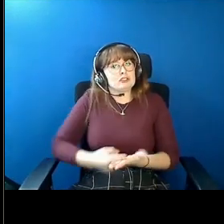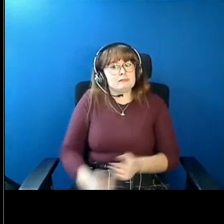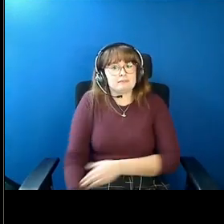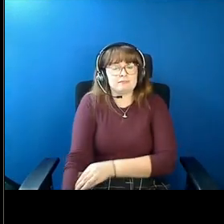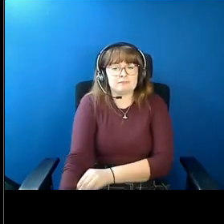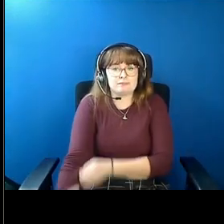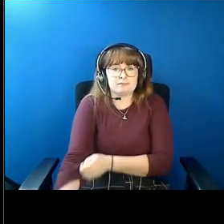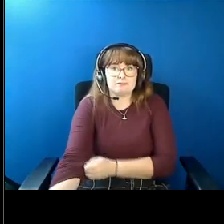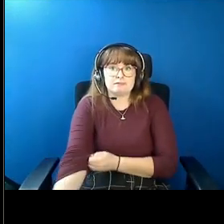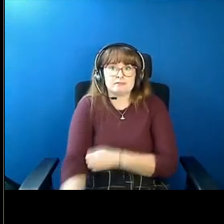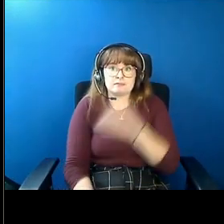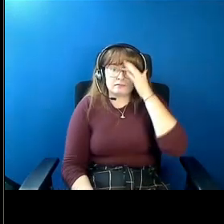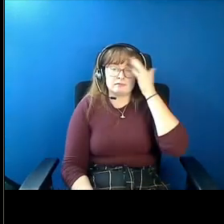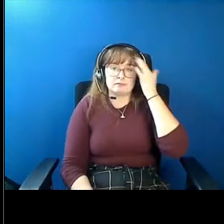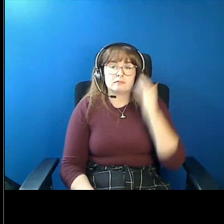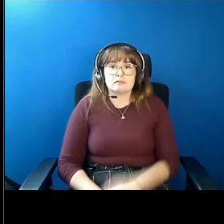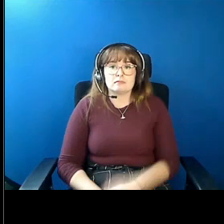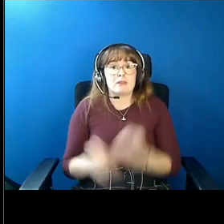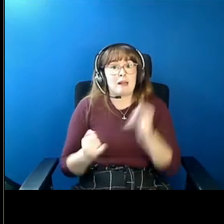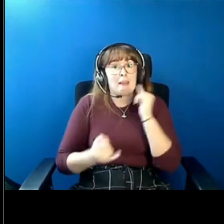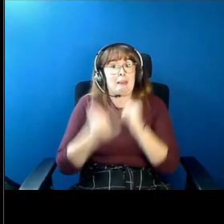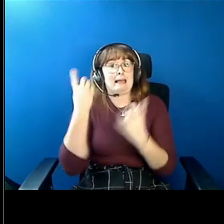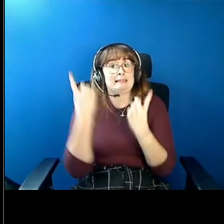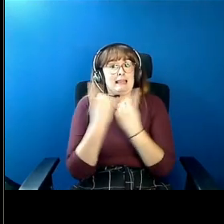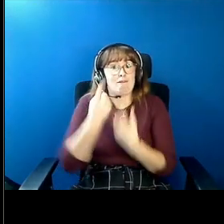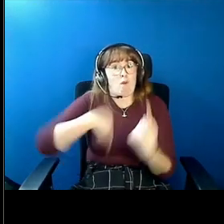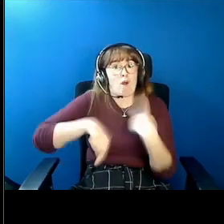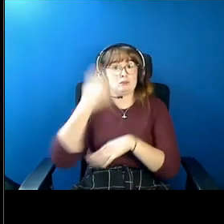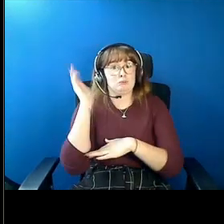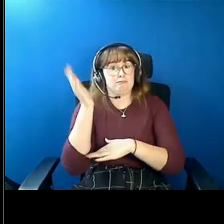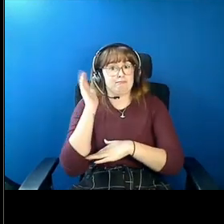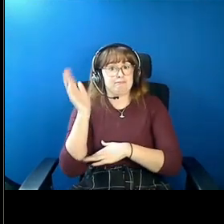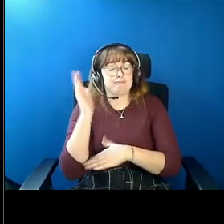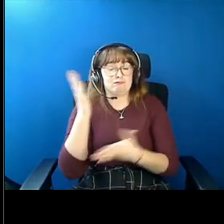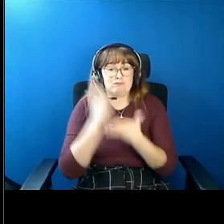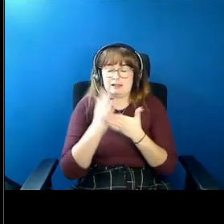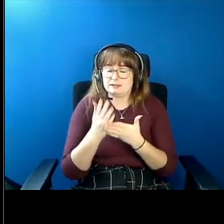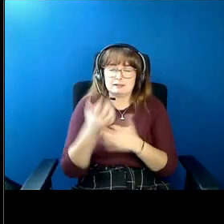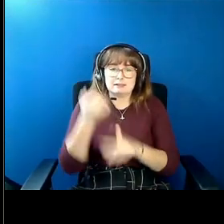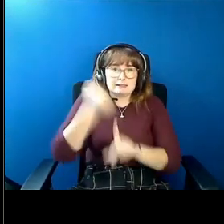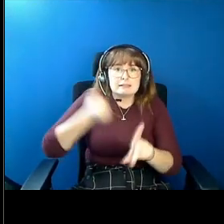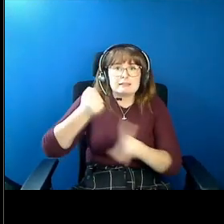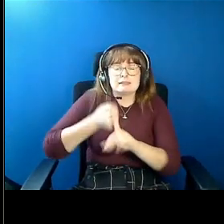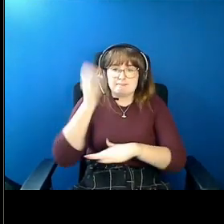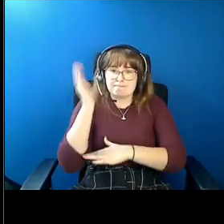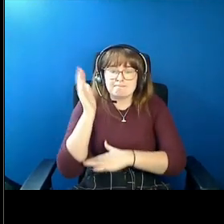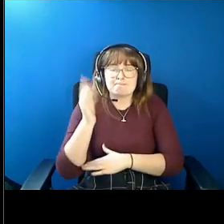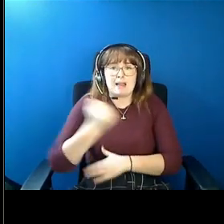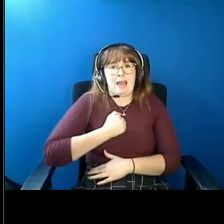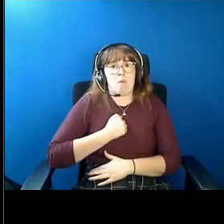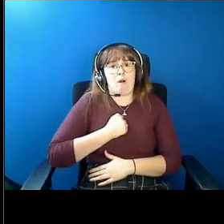So the final thing for us this afternoon is just to kind of reiterate our ethos, I suppose. Measure